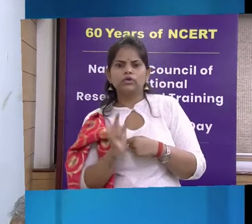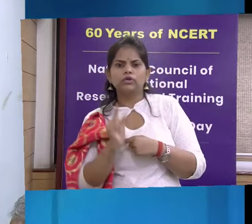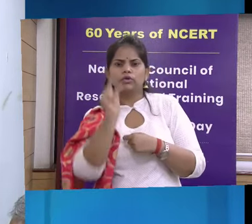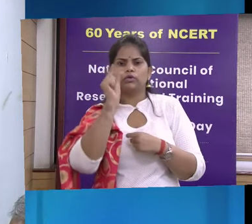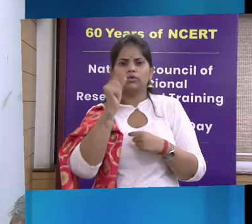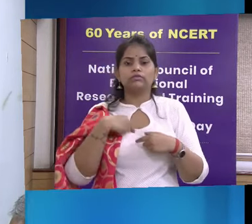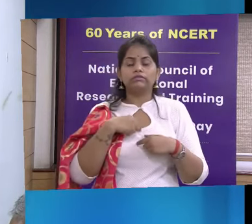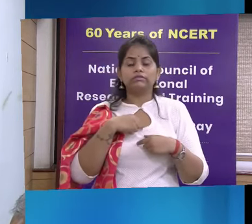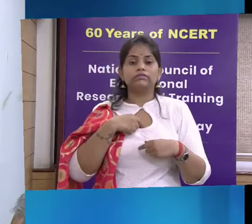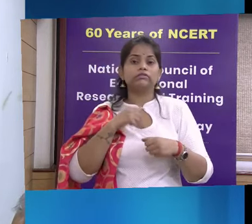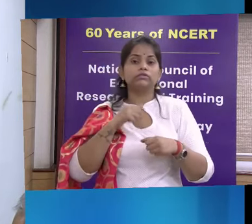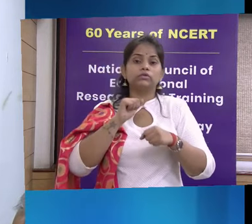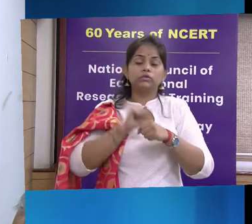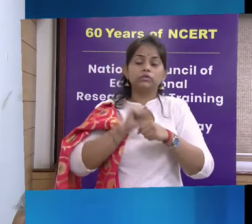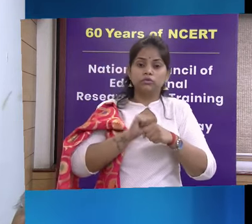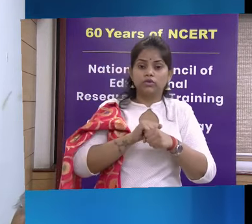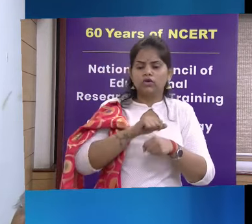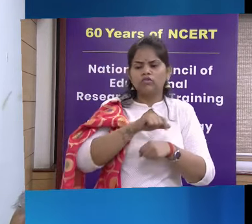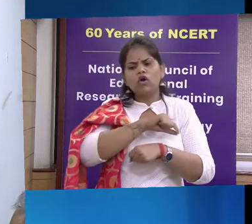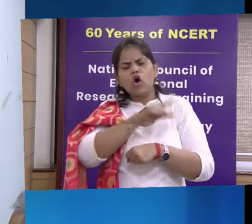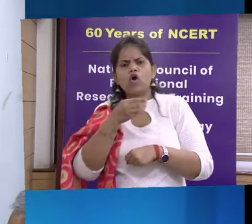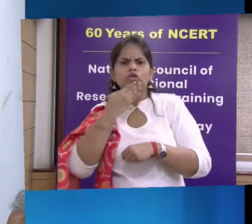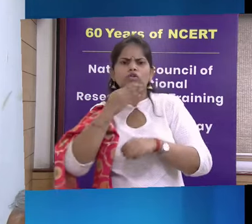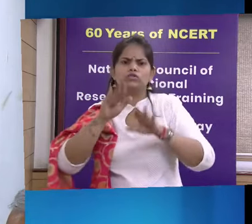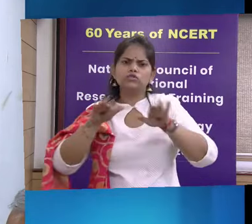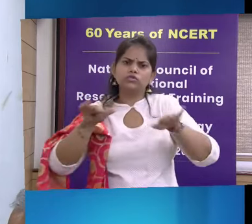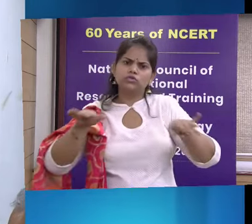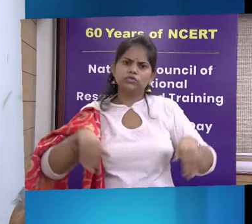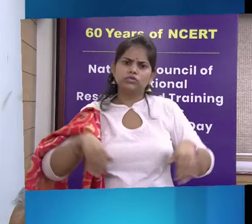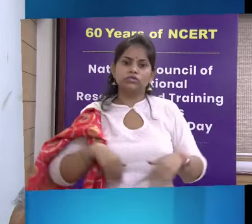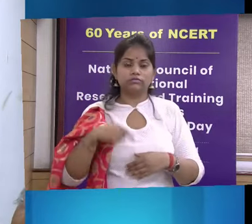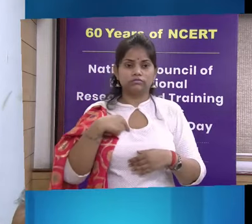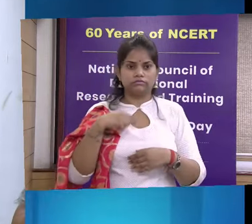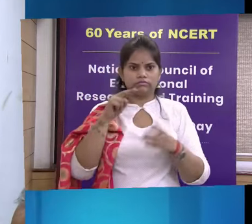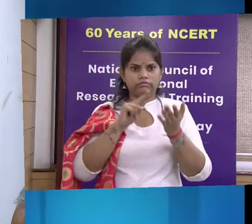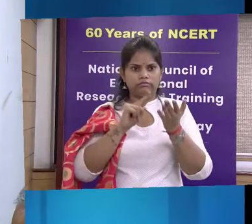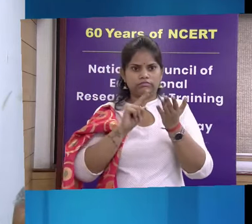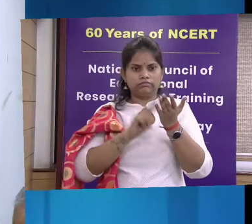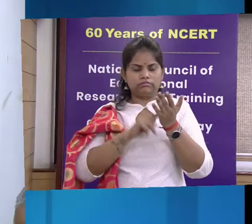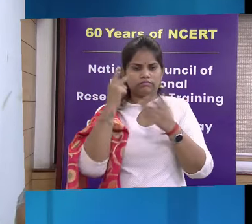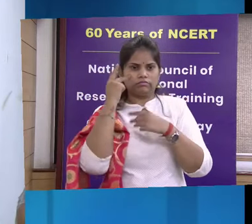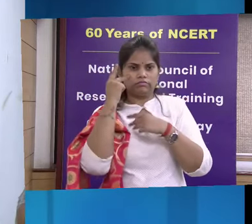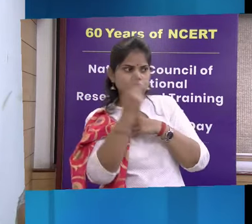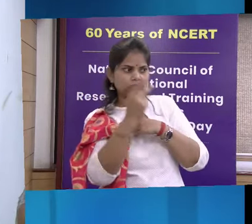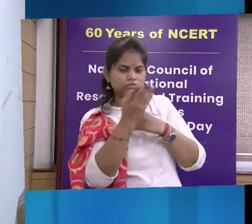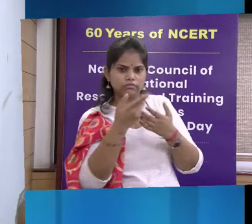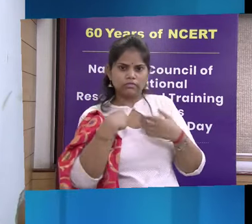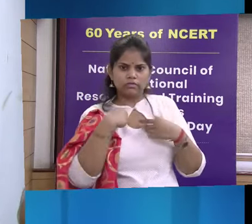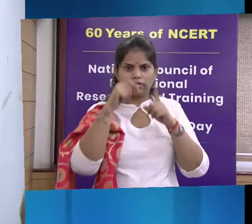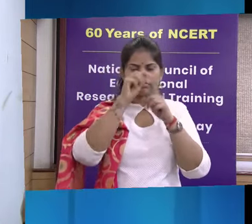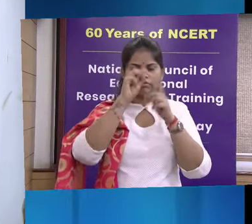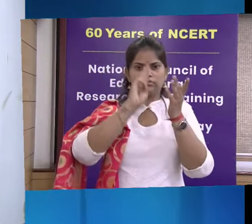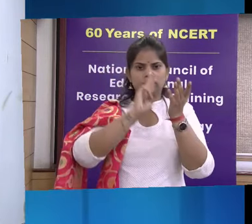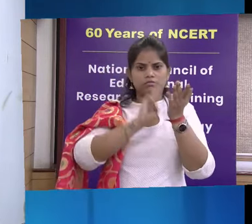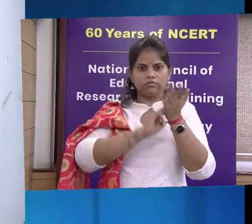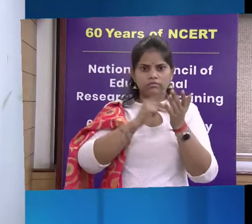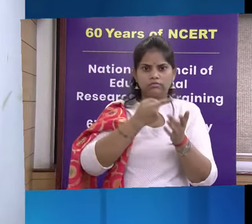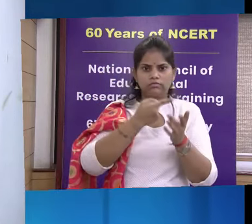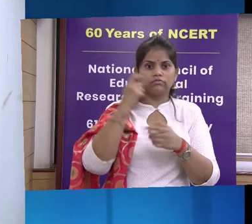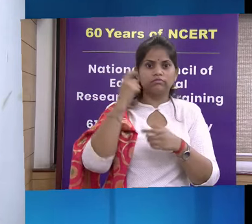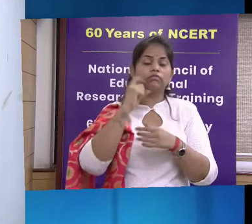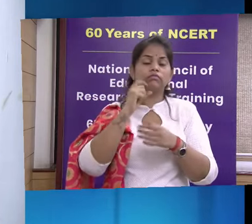each student. While addressing the nation recently, our Honorable Prime Minister Sri Narendra Modi